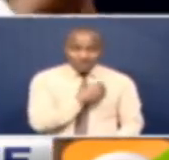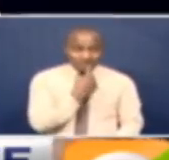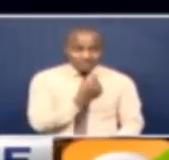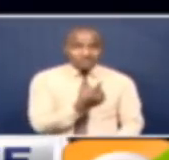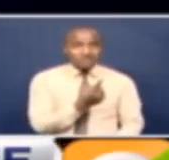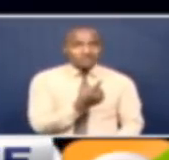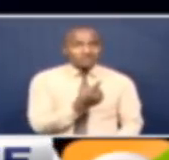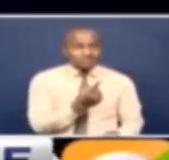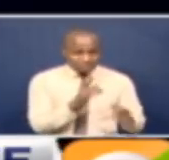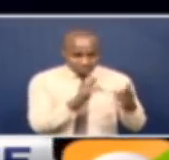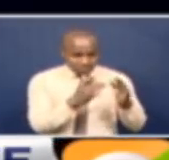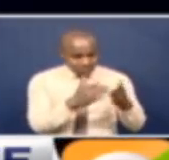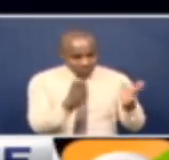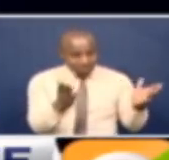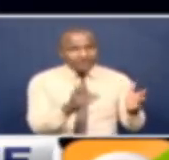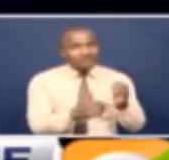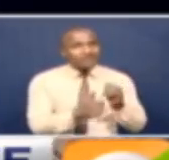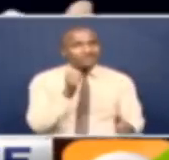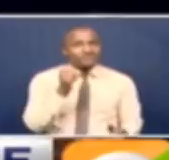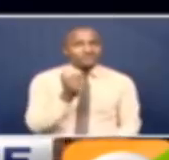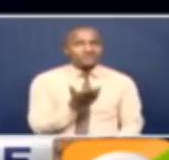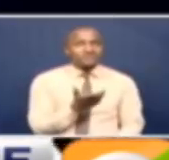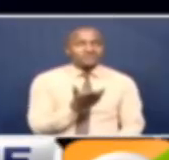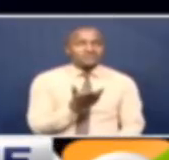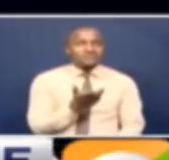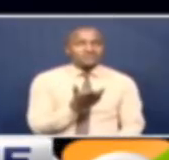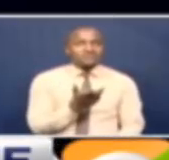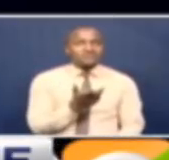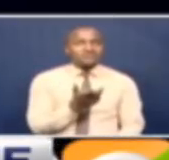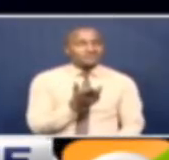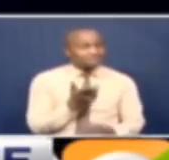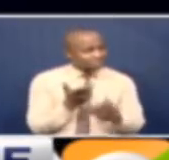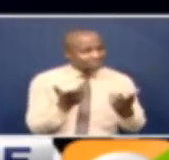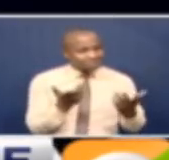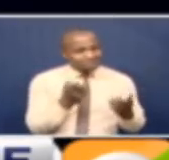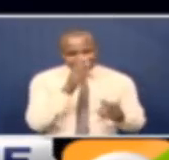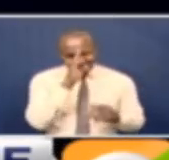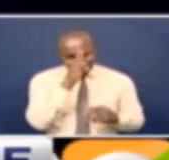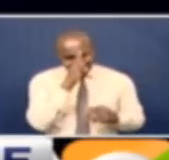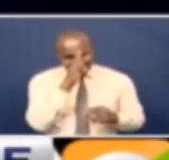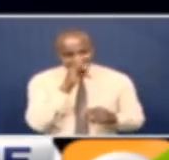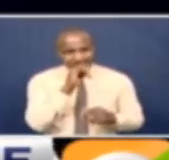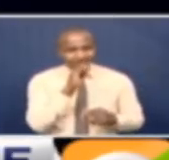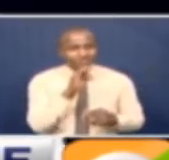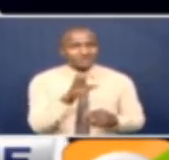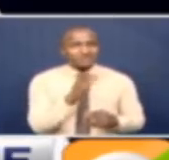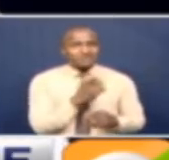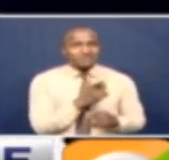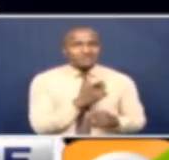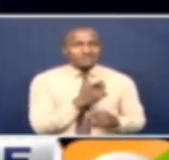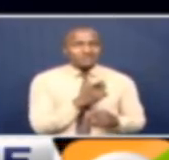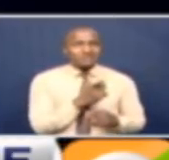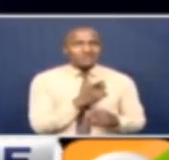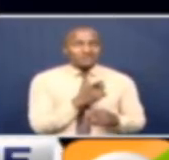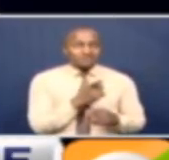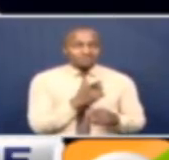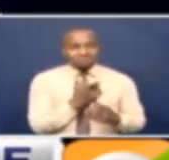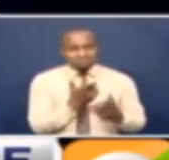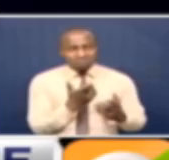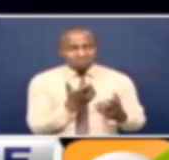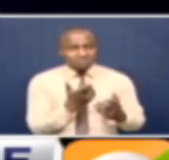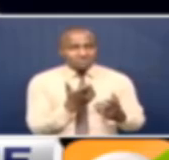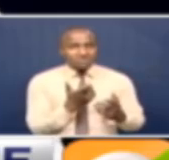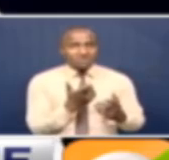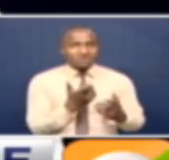the servers. They didn't. And it was a little bit hypocritical for IEBC on the Jubilee opinion